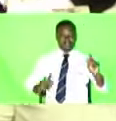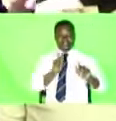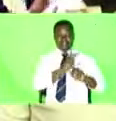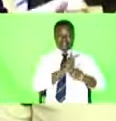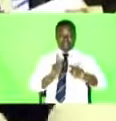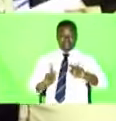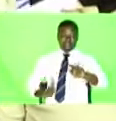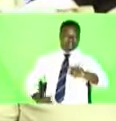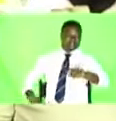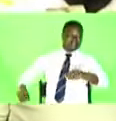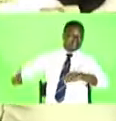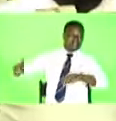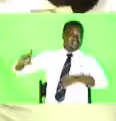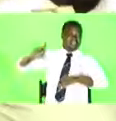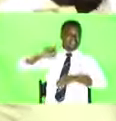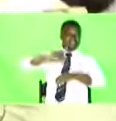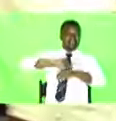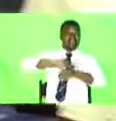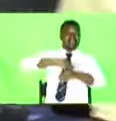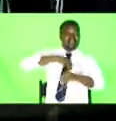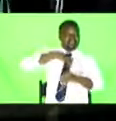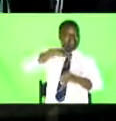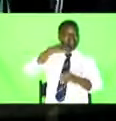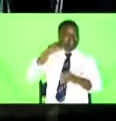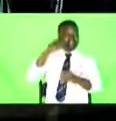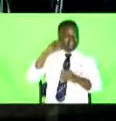Somebody come and help me.